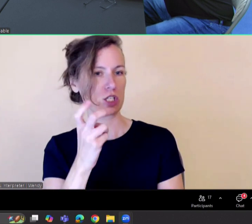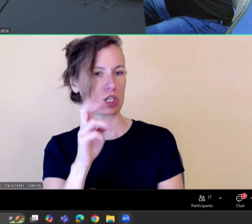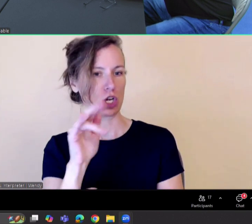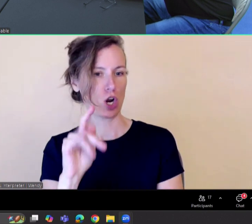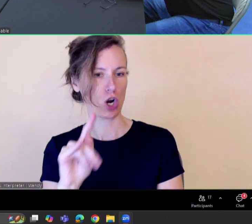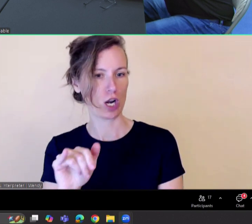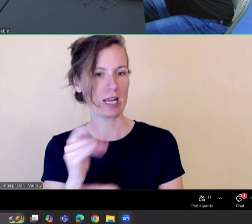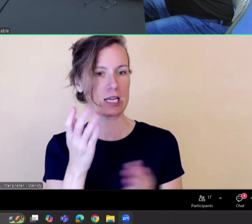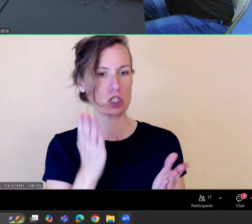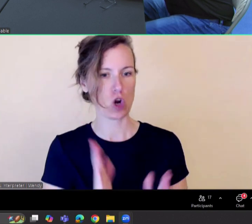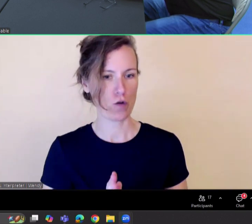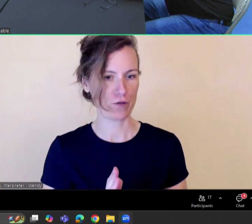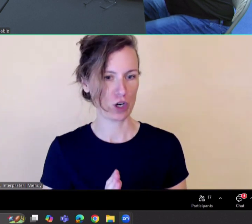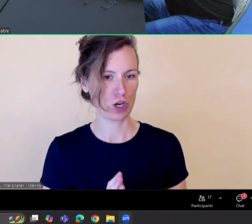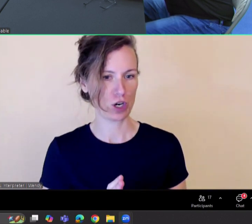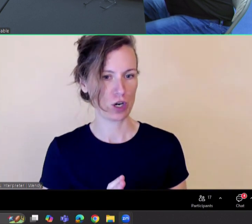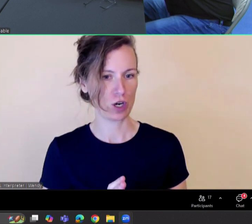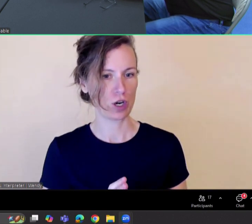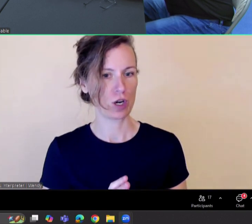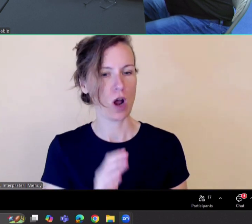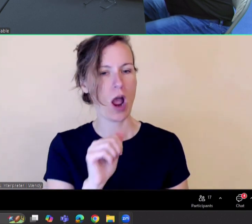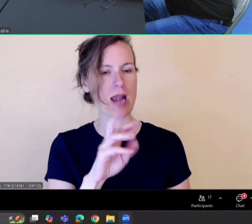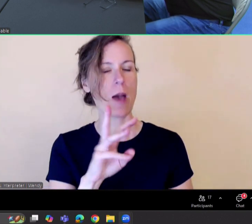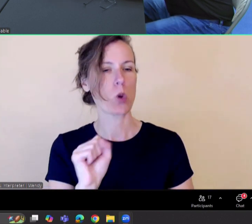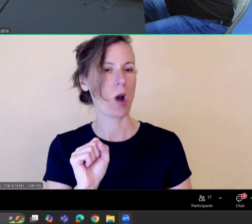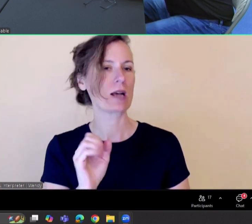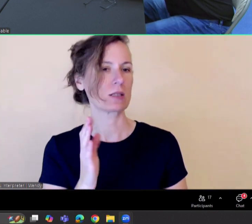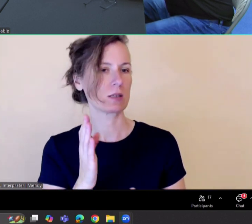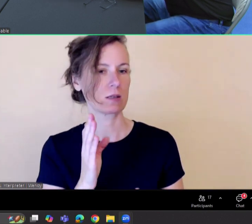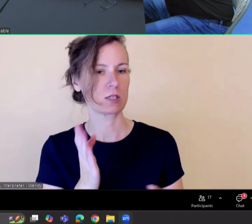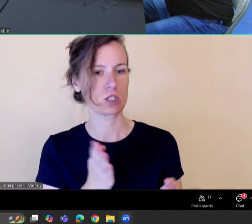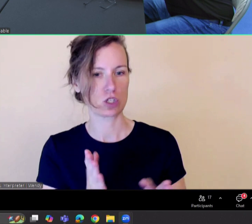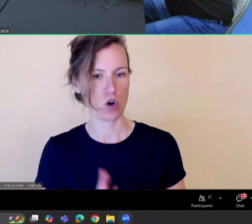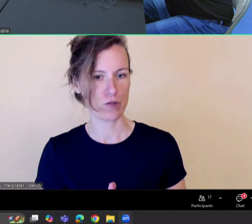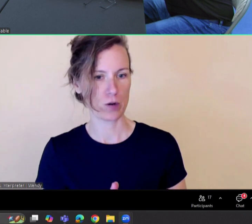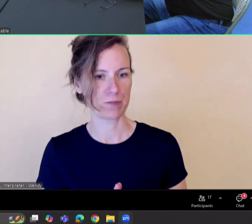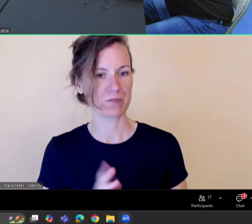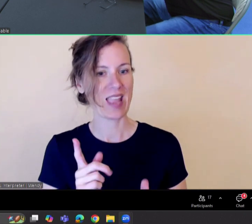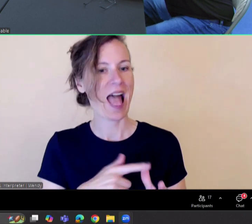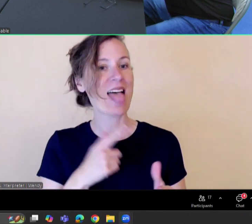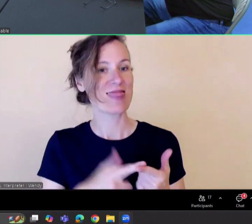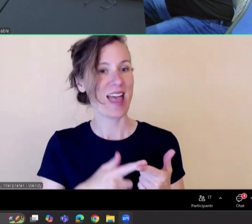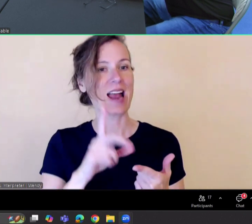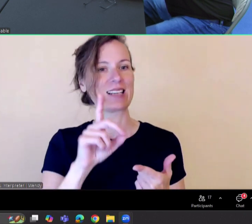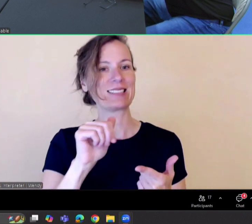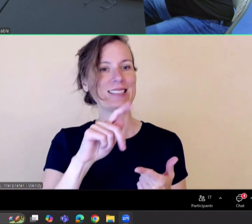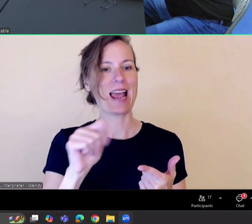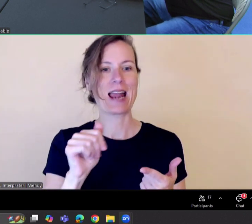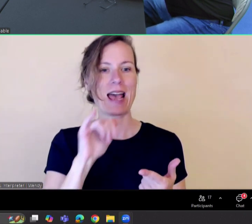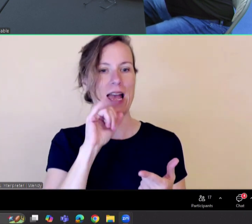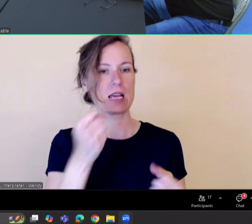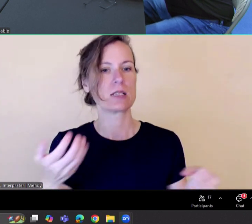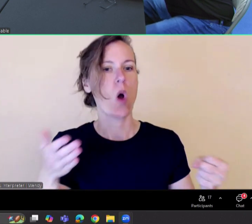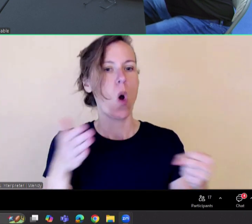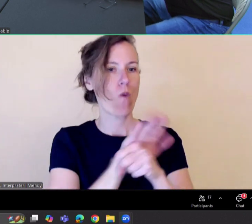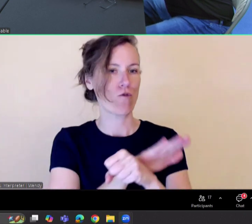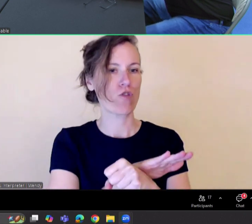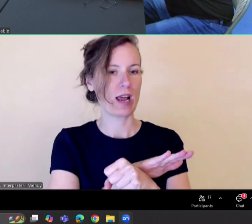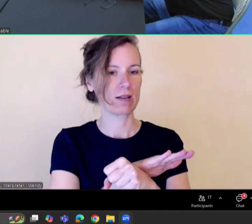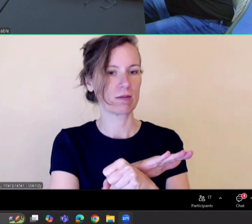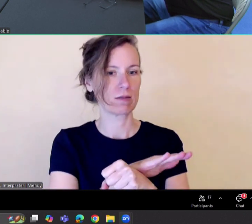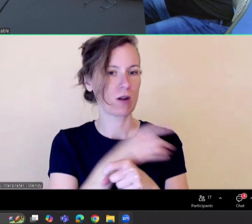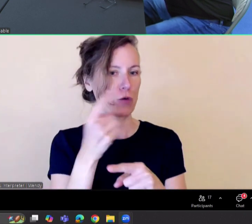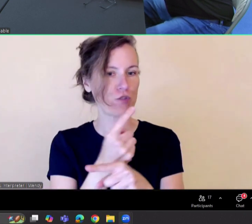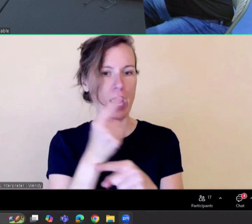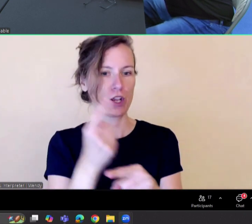basis, right? So it defaults to 12 hours, whether that's shortened or otherwise, but it's one of the things that we're not sending